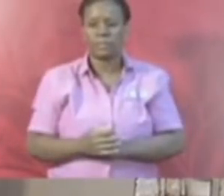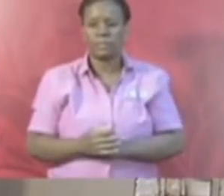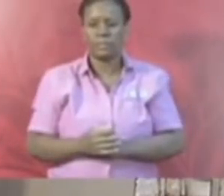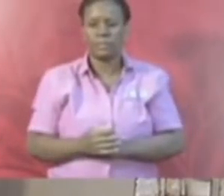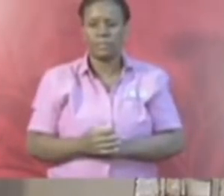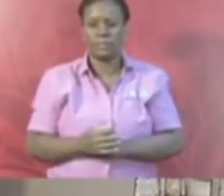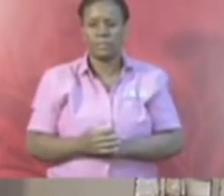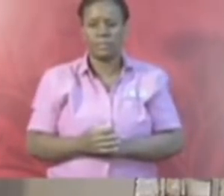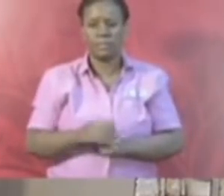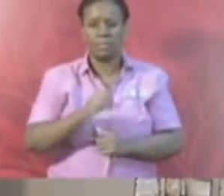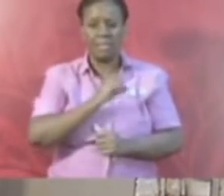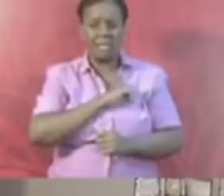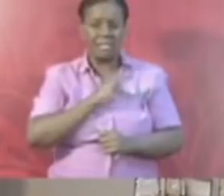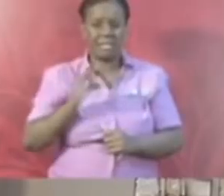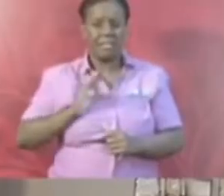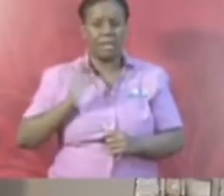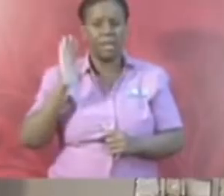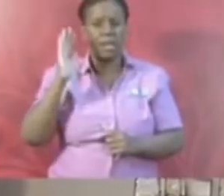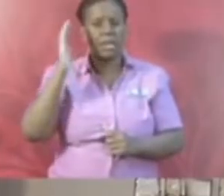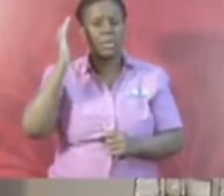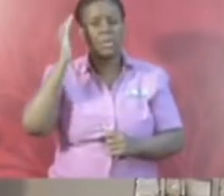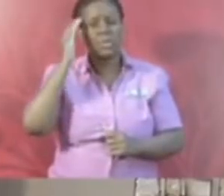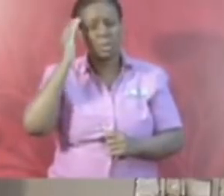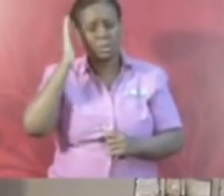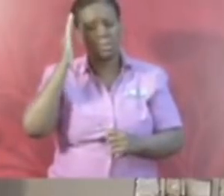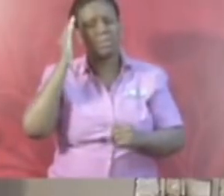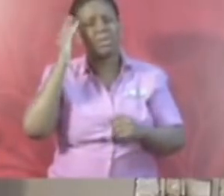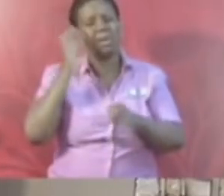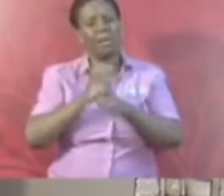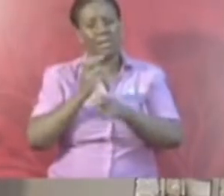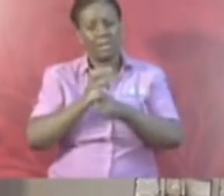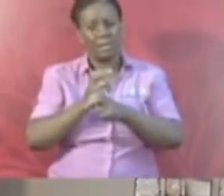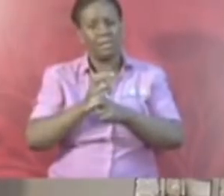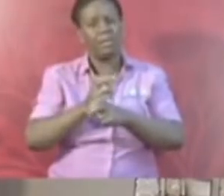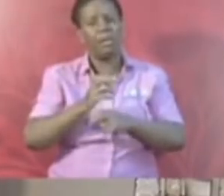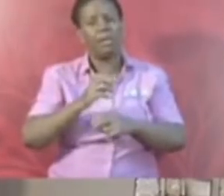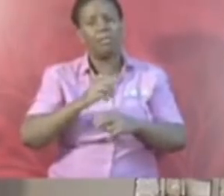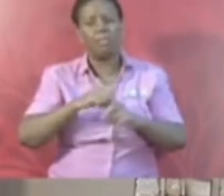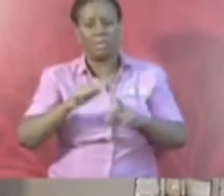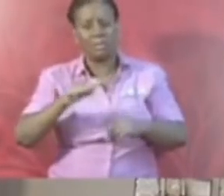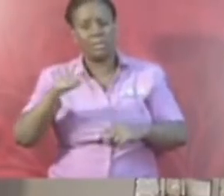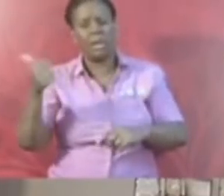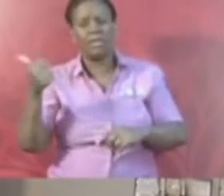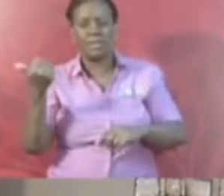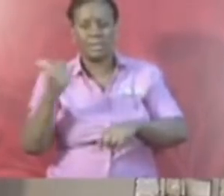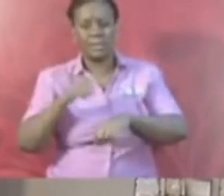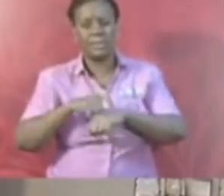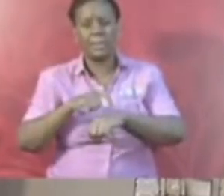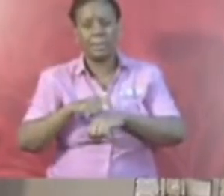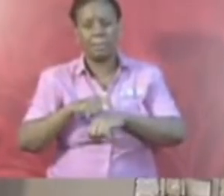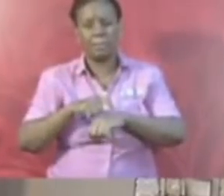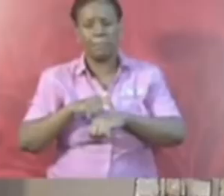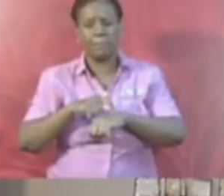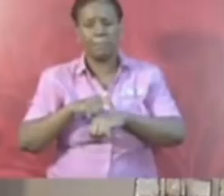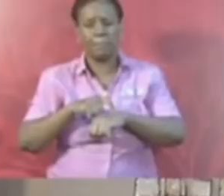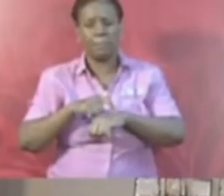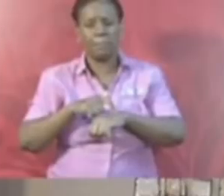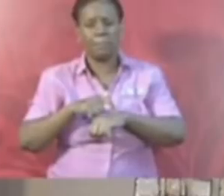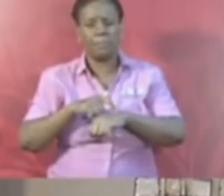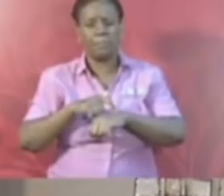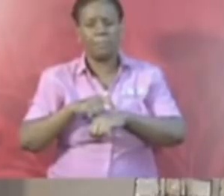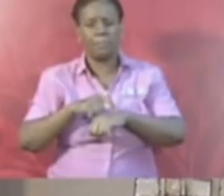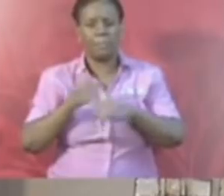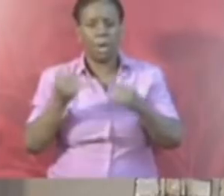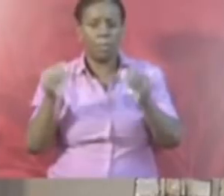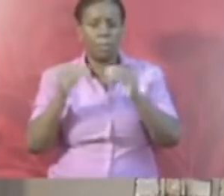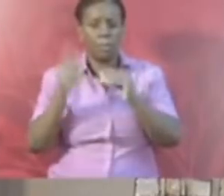Believe you me, we do know. And we are now moving to another phase where hopefully we will be able to turn persons around a lot quicker and